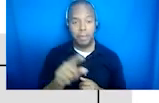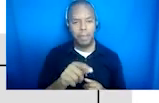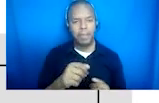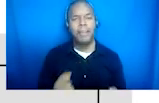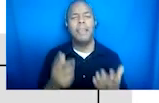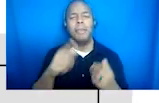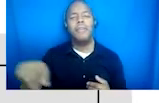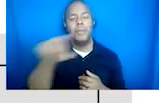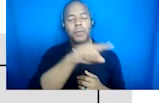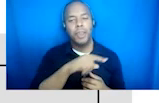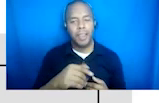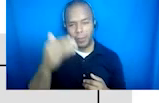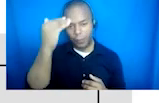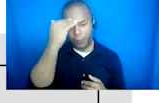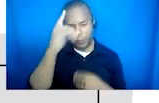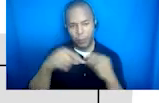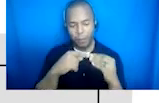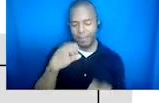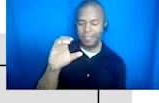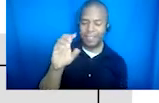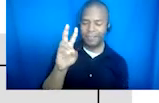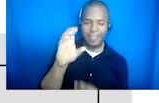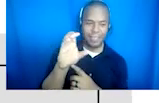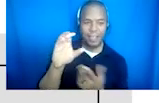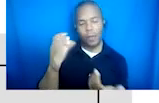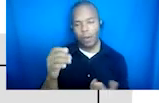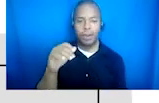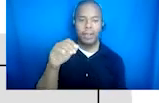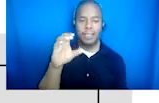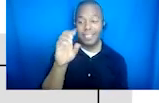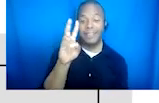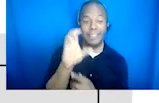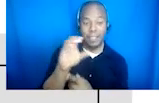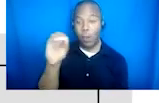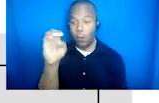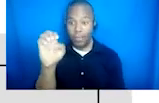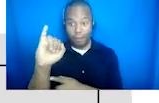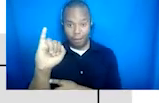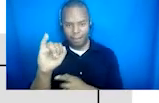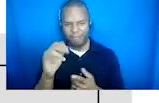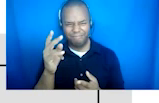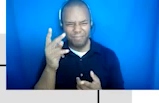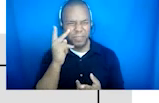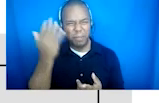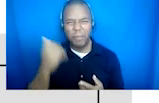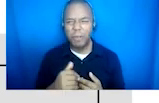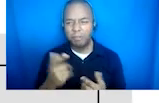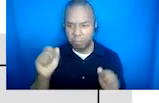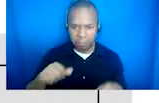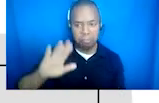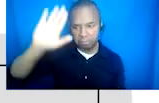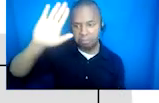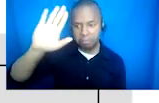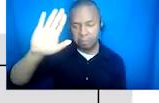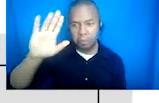heard of CVC or CVC-OEI. I have a few people in the room, and then online, you could just raise your hand